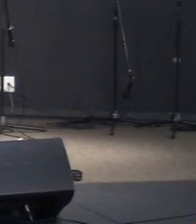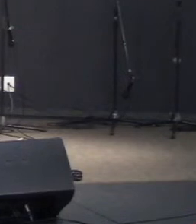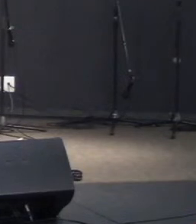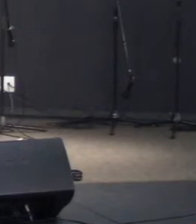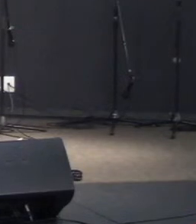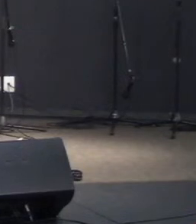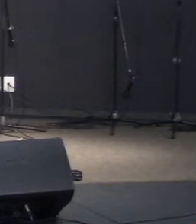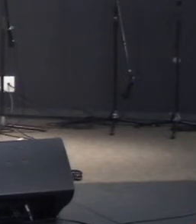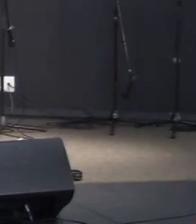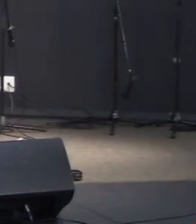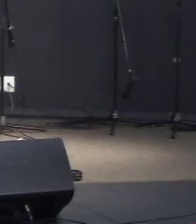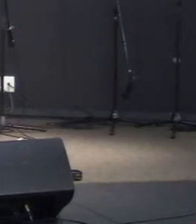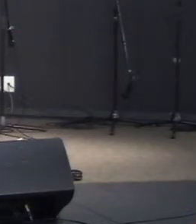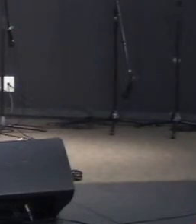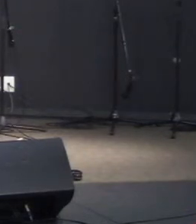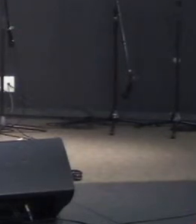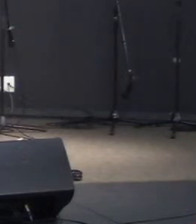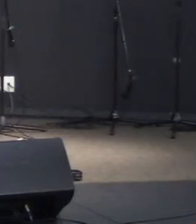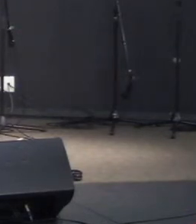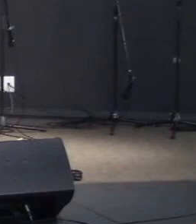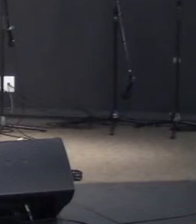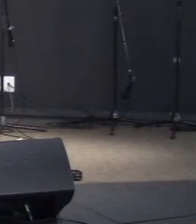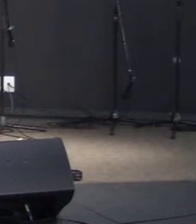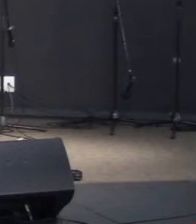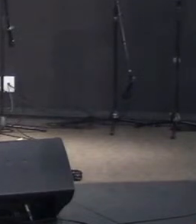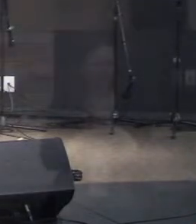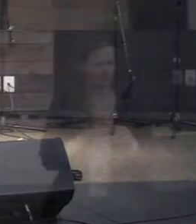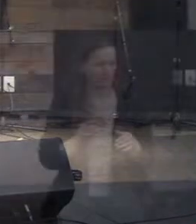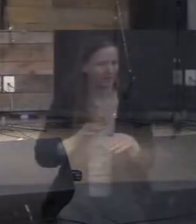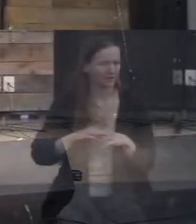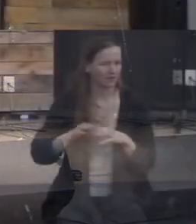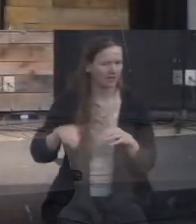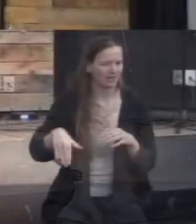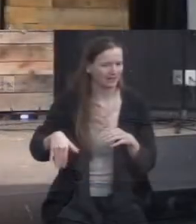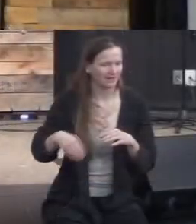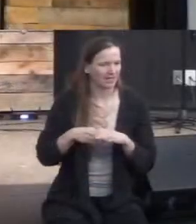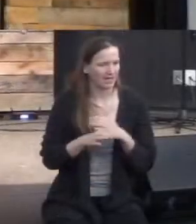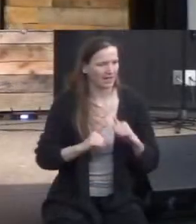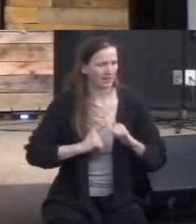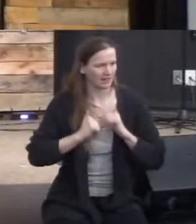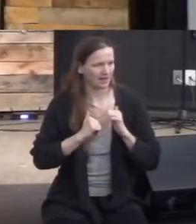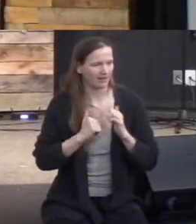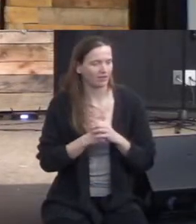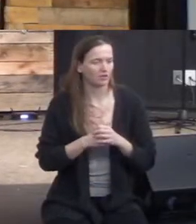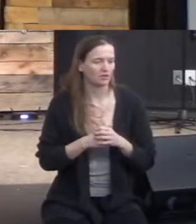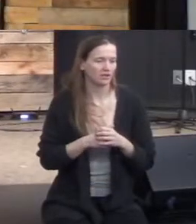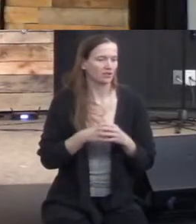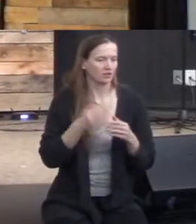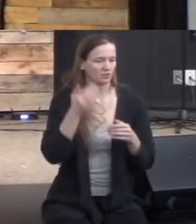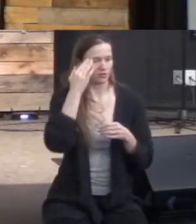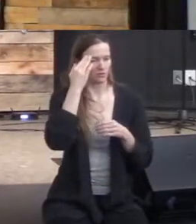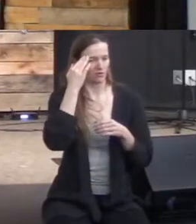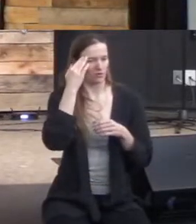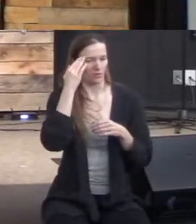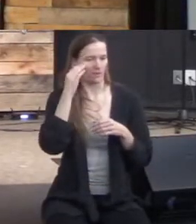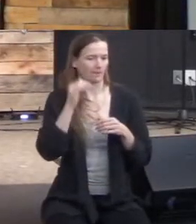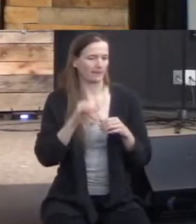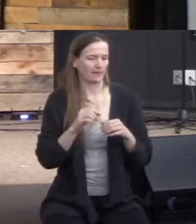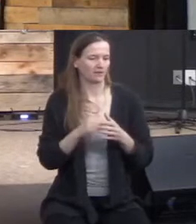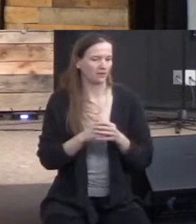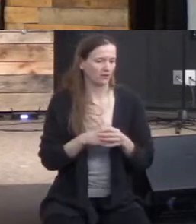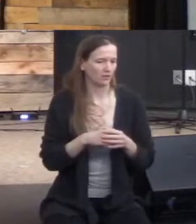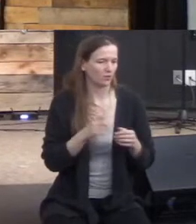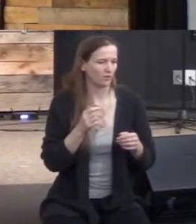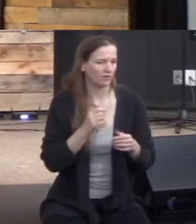late in life. I mean, we did our Genesis 15 lesson, God is the great reward. Well, the reward was Isaac. You know, part